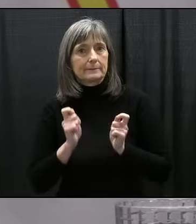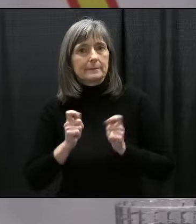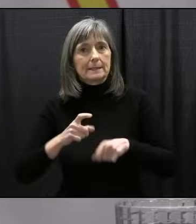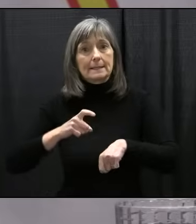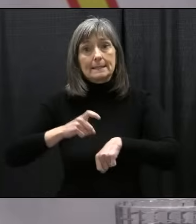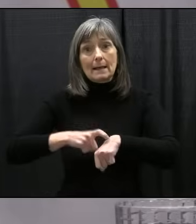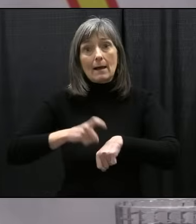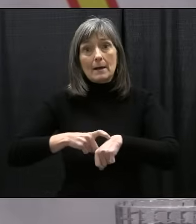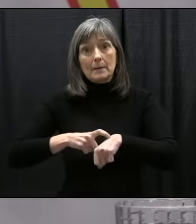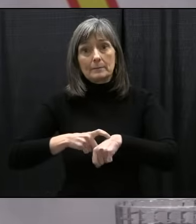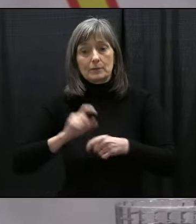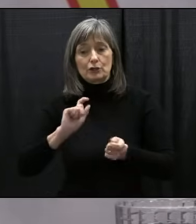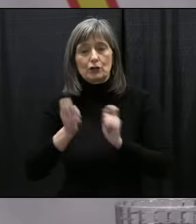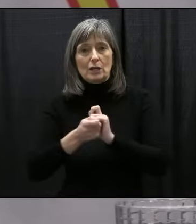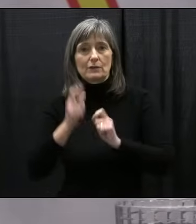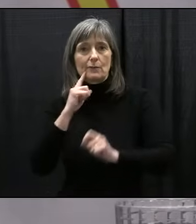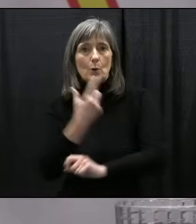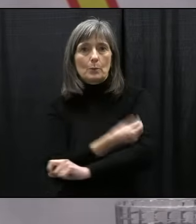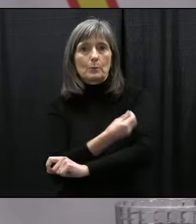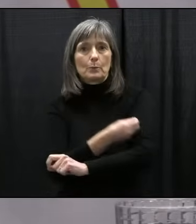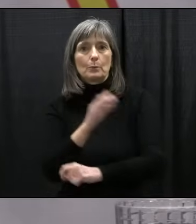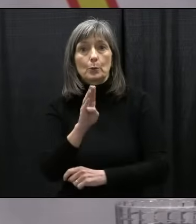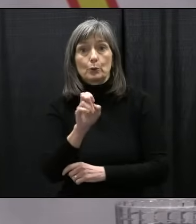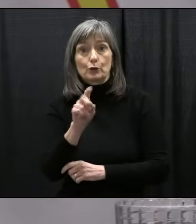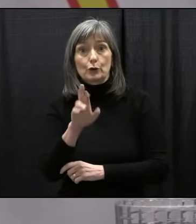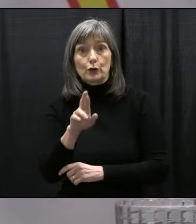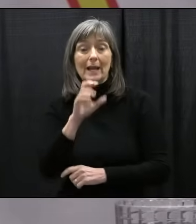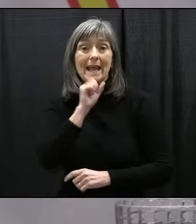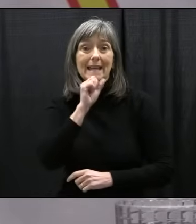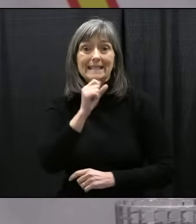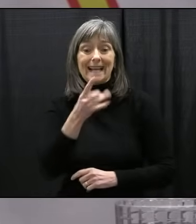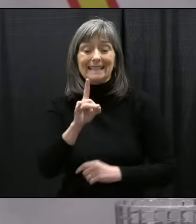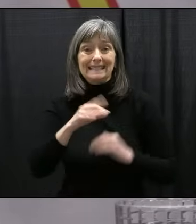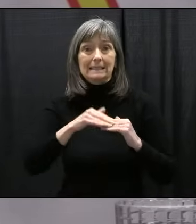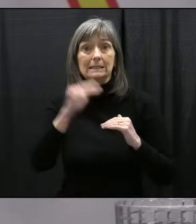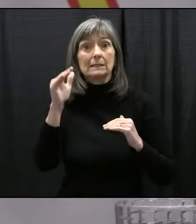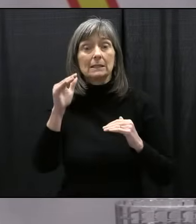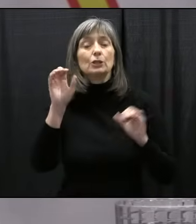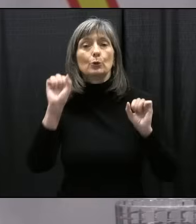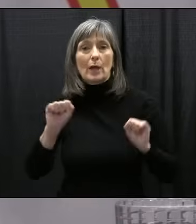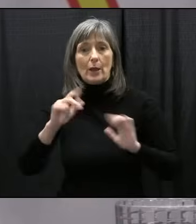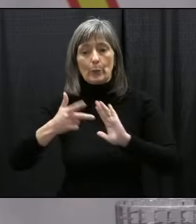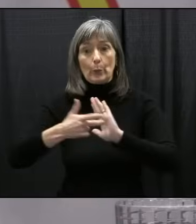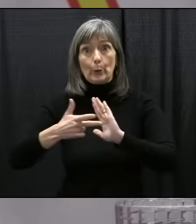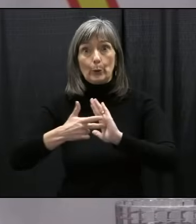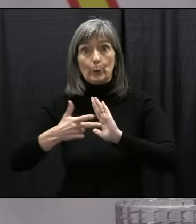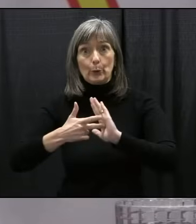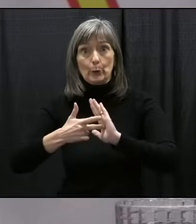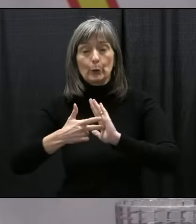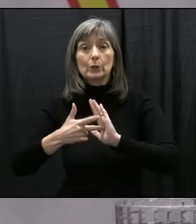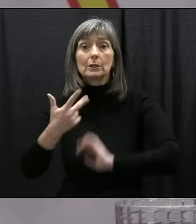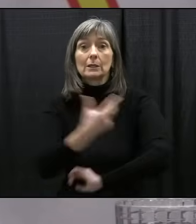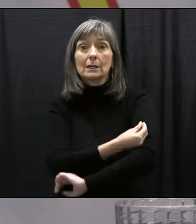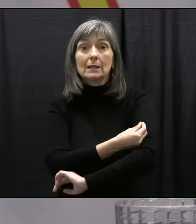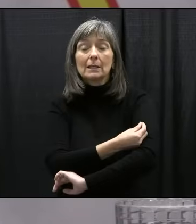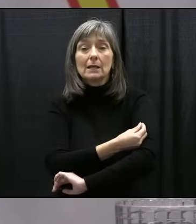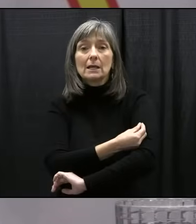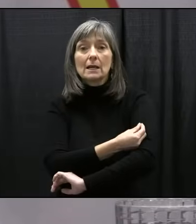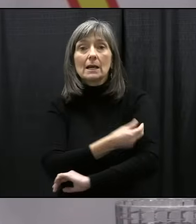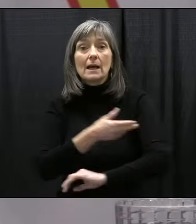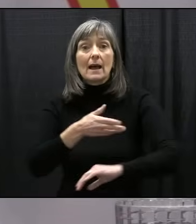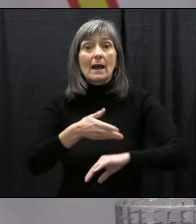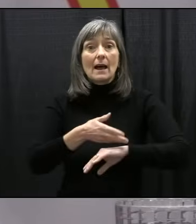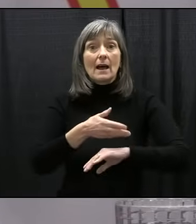for booster doses. Everyone over the age of 18 can get a booster dose 22 weeks after